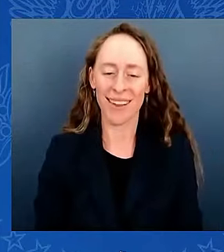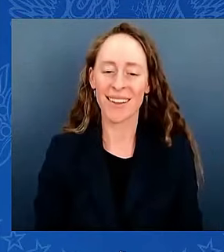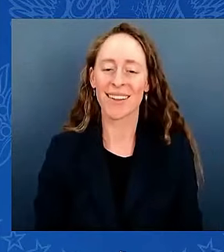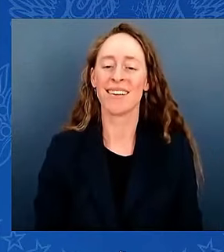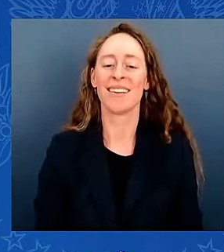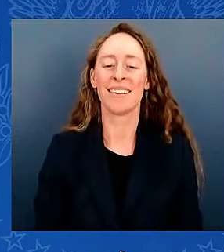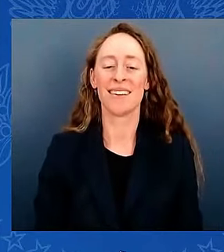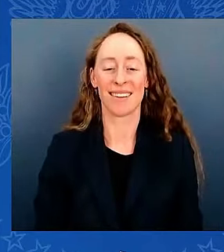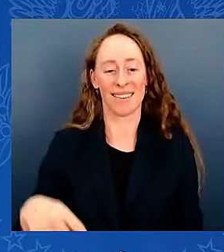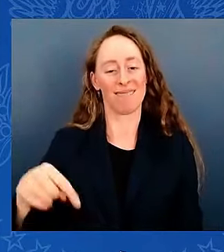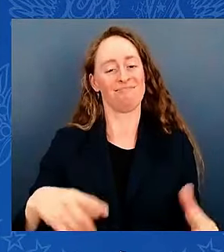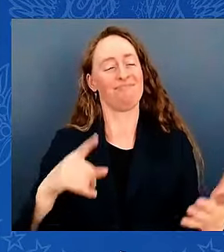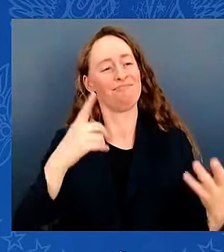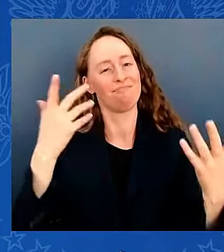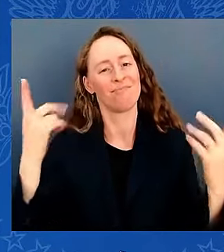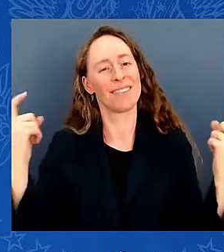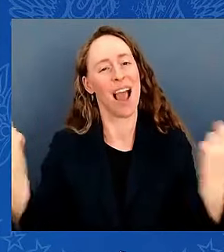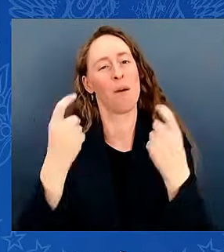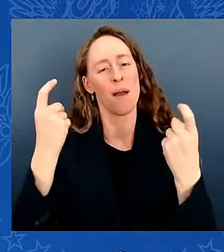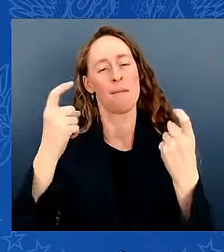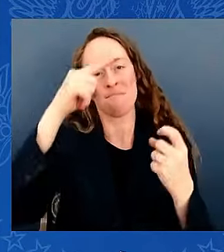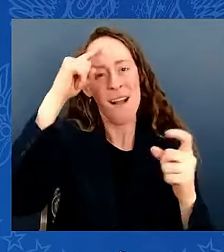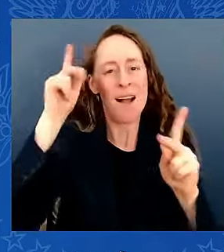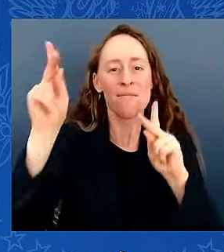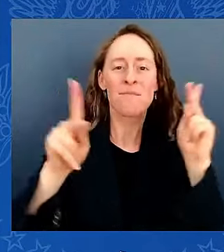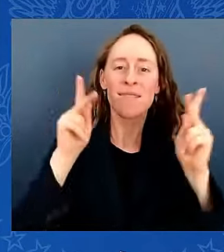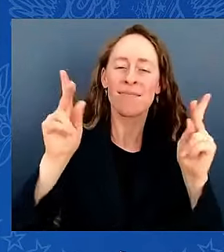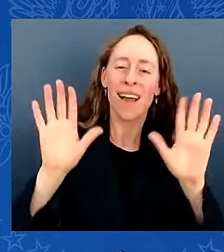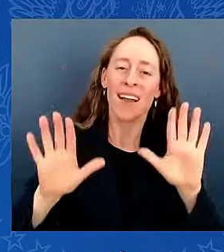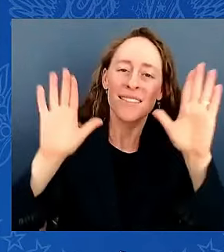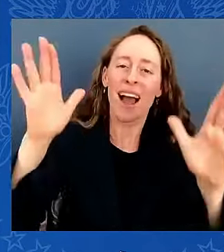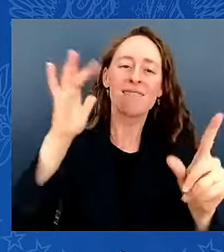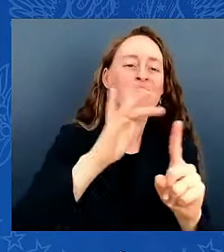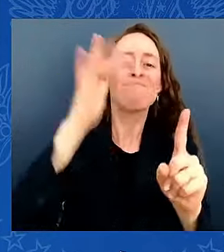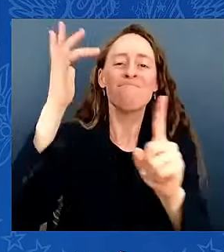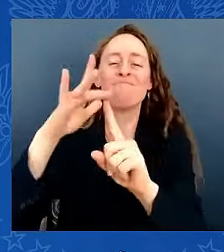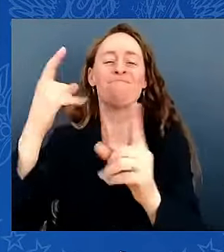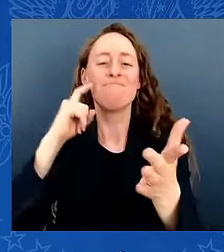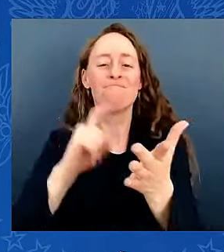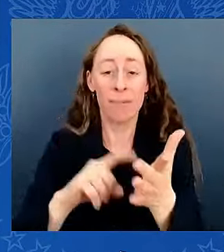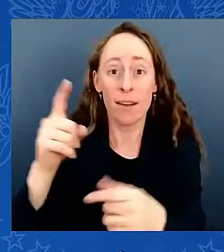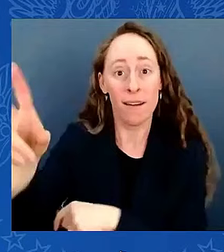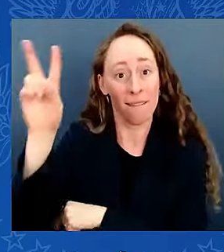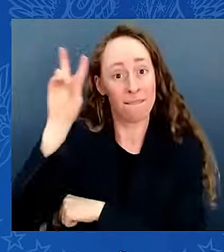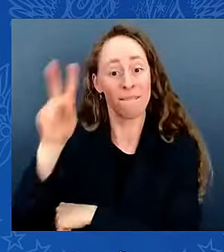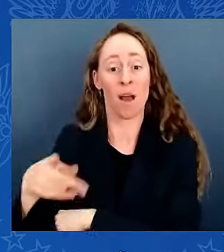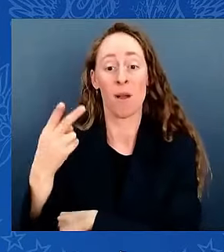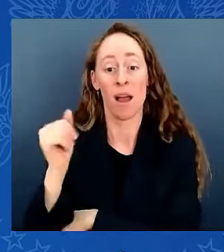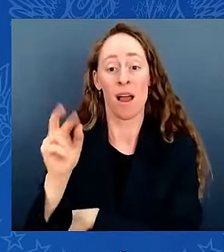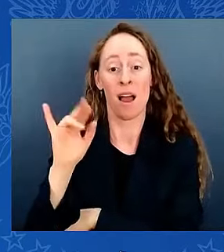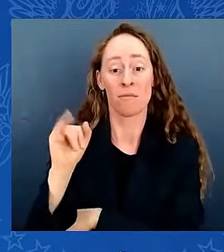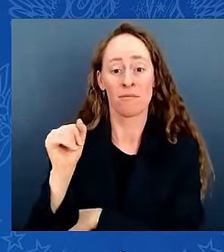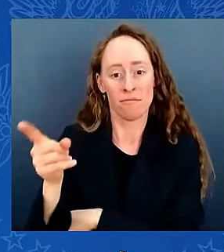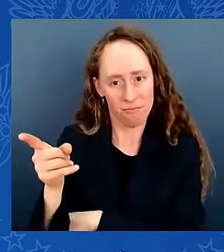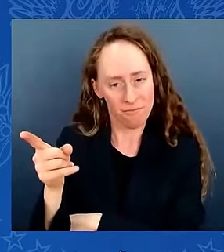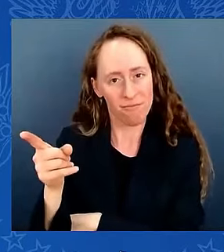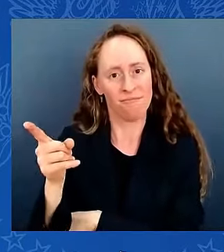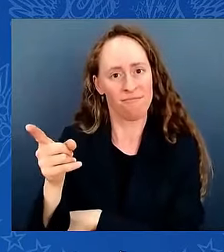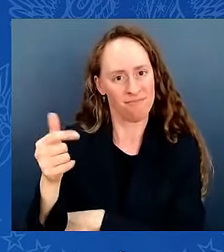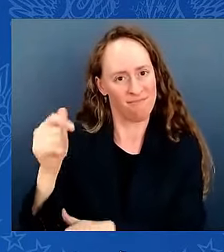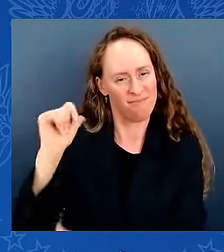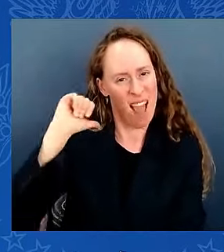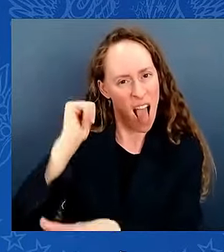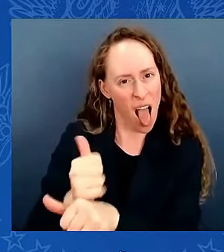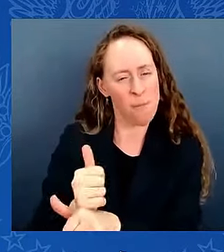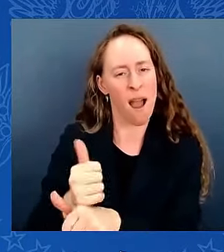President Kamala Harris, a proud HBCU graduate, knows a thing or two about that. So go Bisons. The Biden